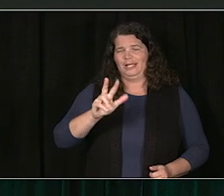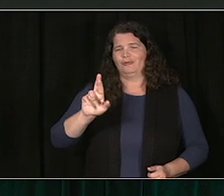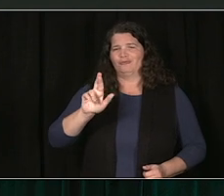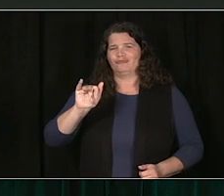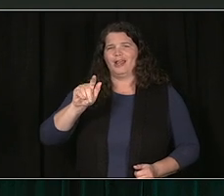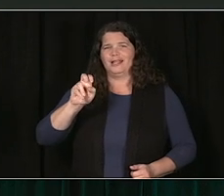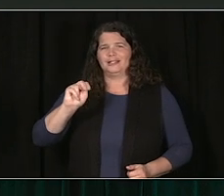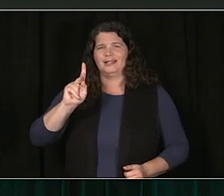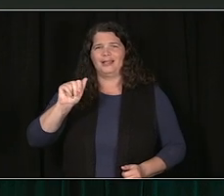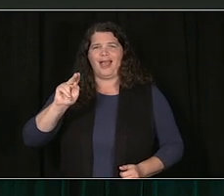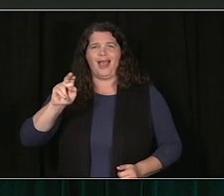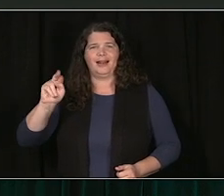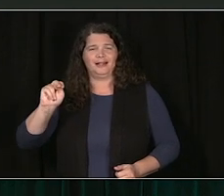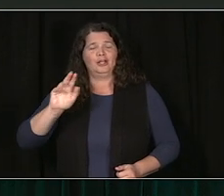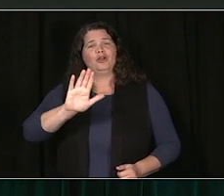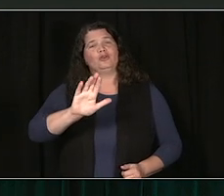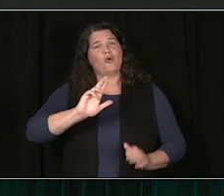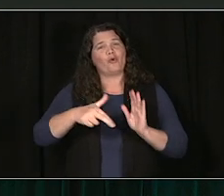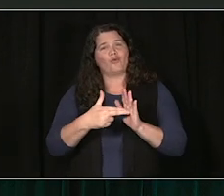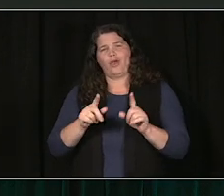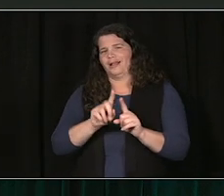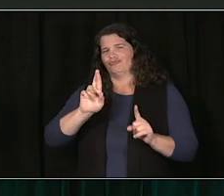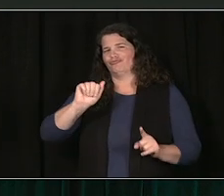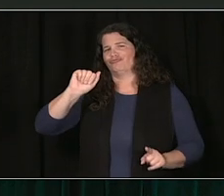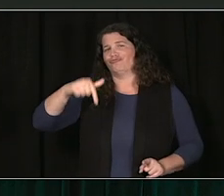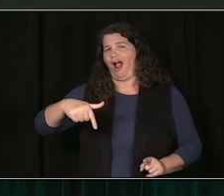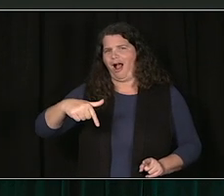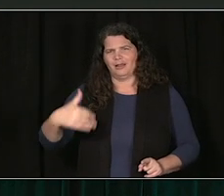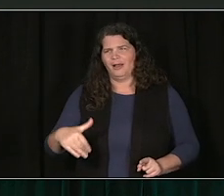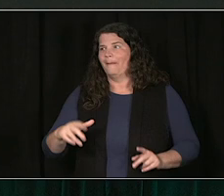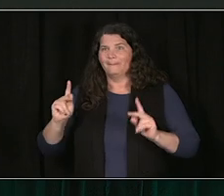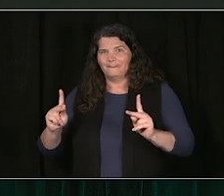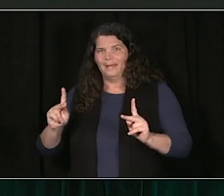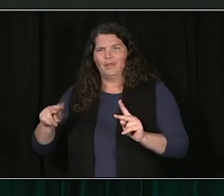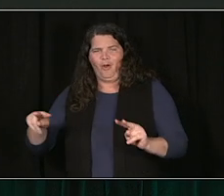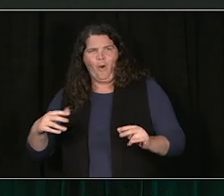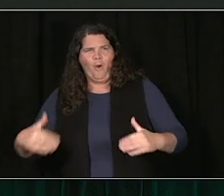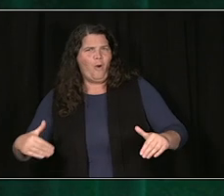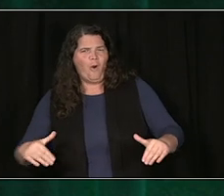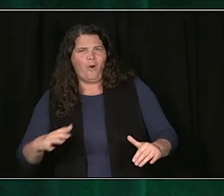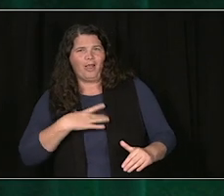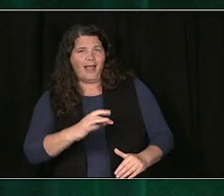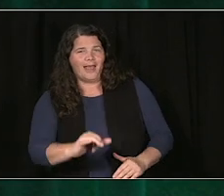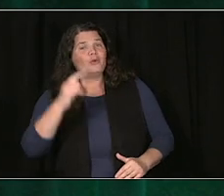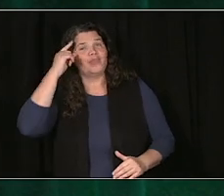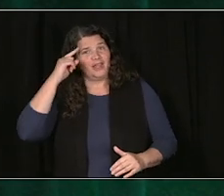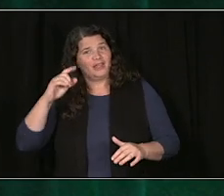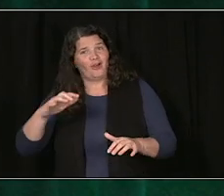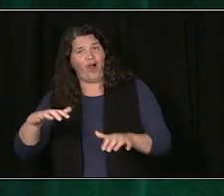think that is? Do you think audiences are looking for this dynamic, interesting, multidimensional female